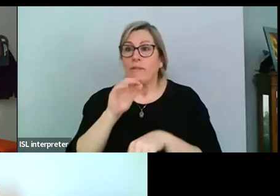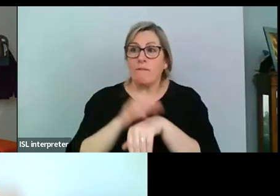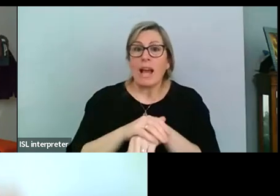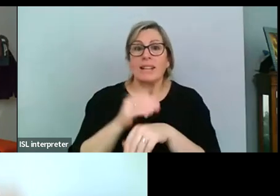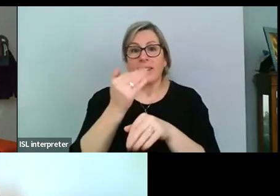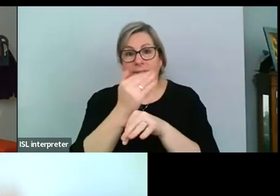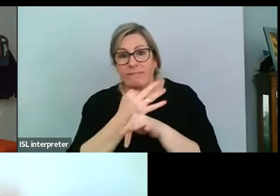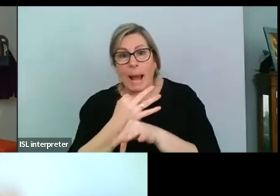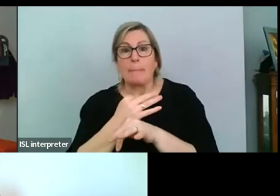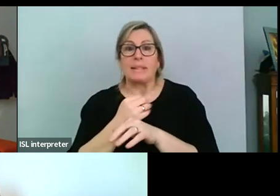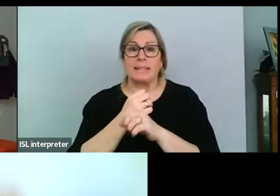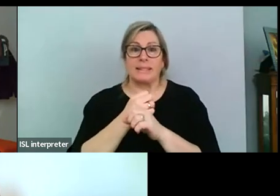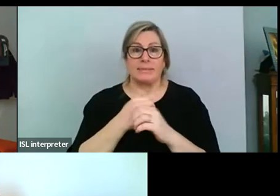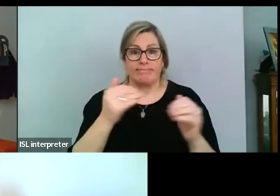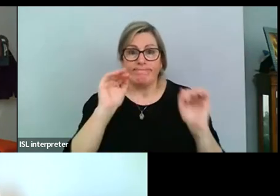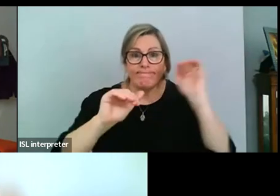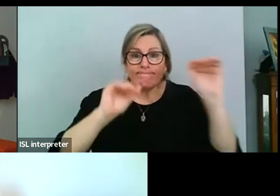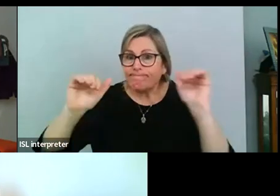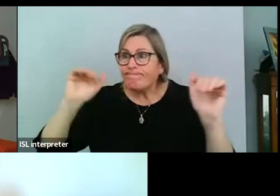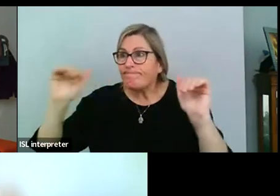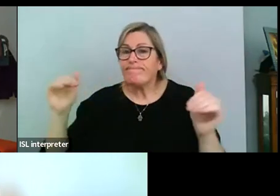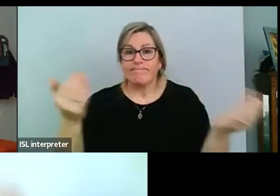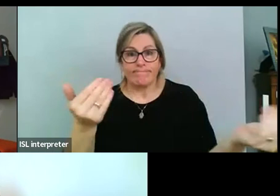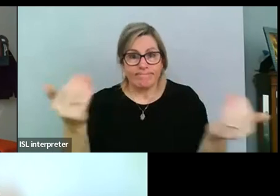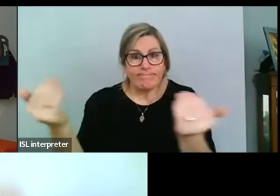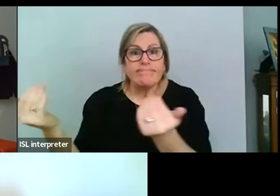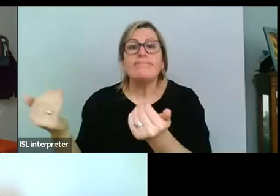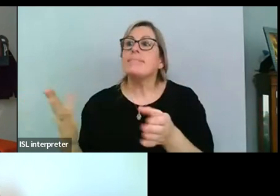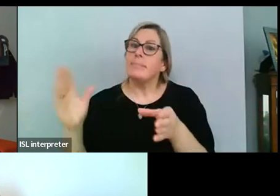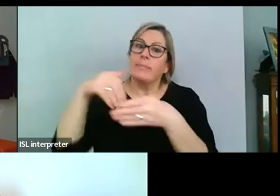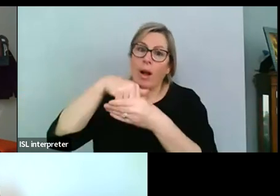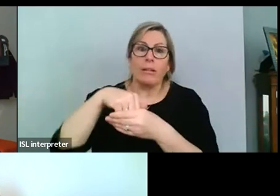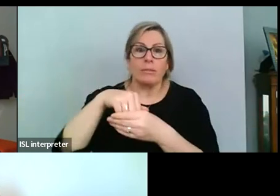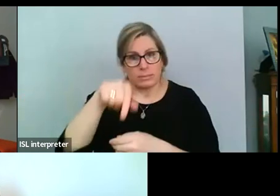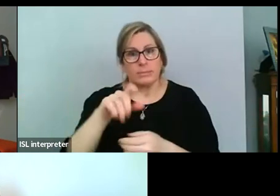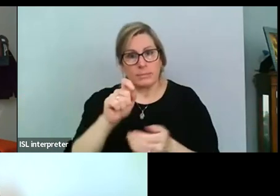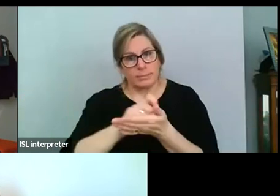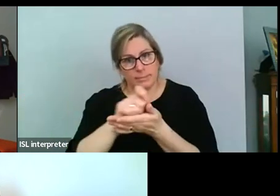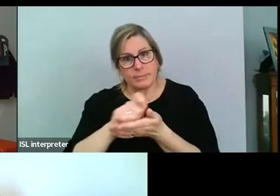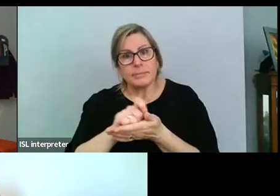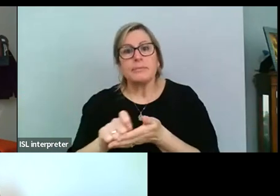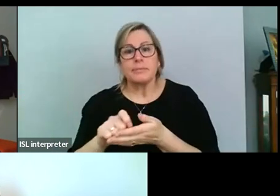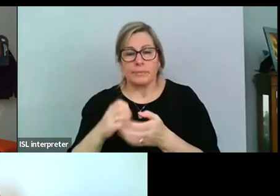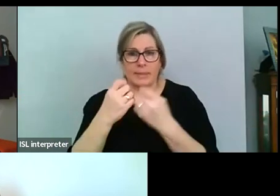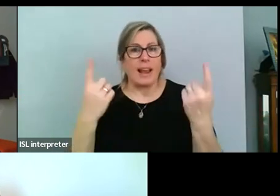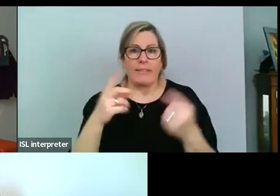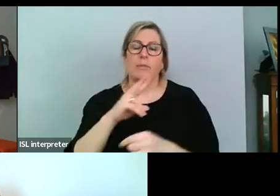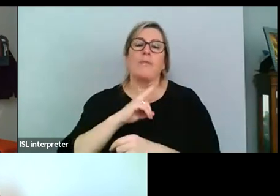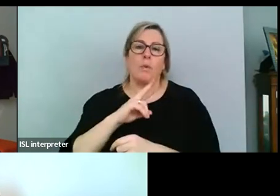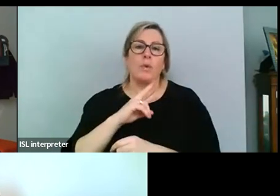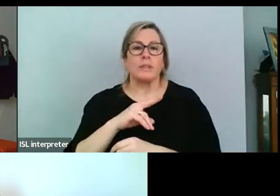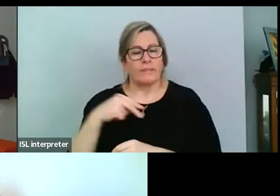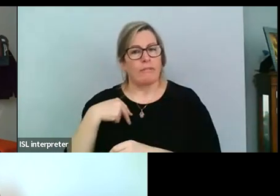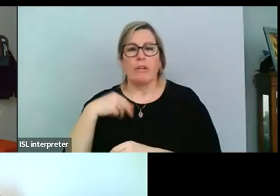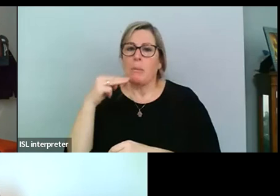family and anybody that you think would care about this, that everybody's voice is really